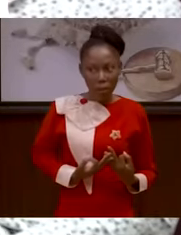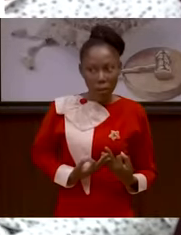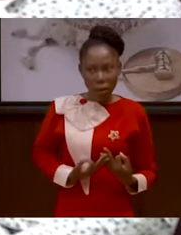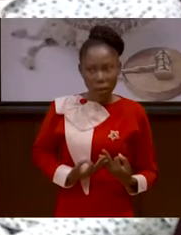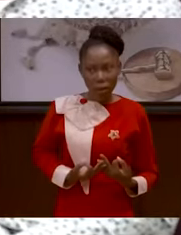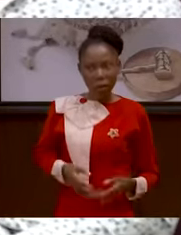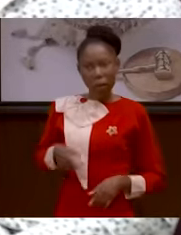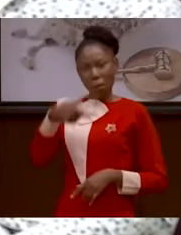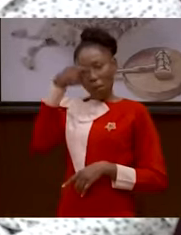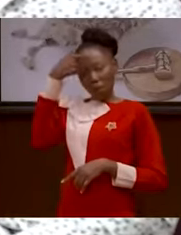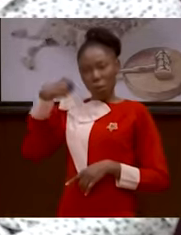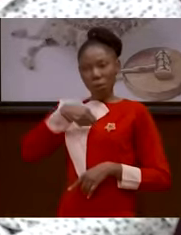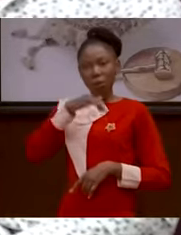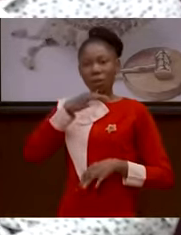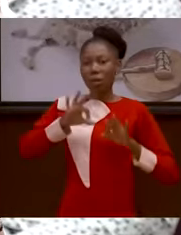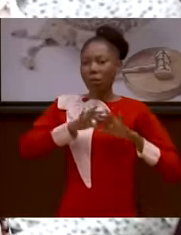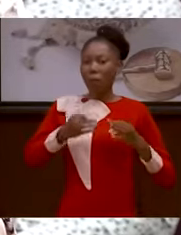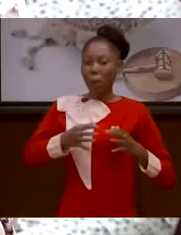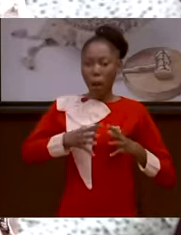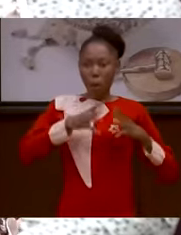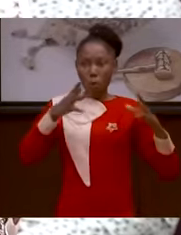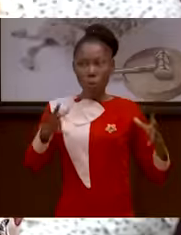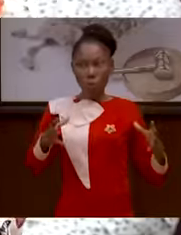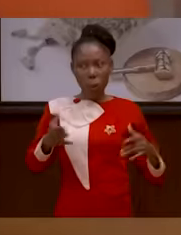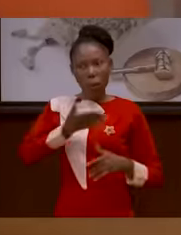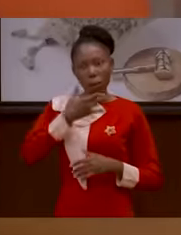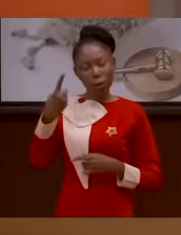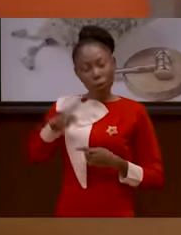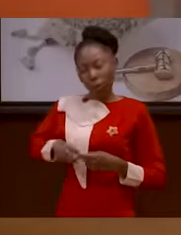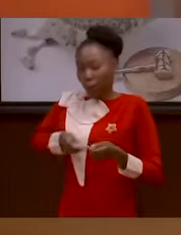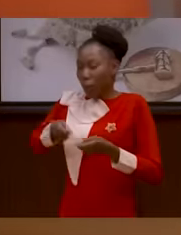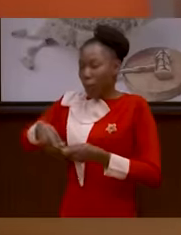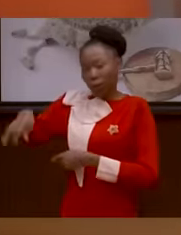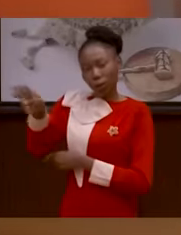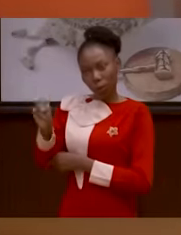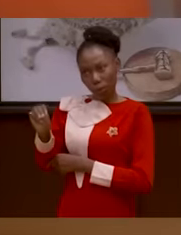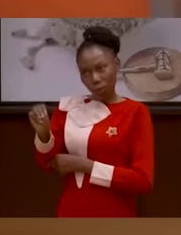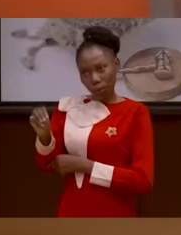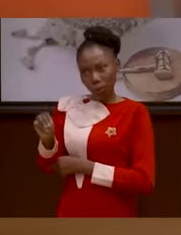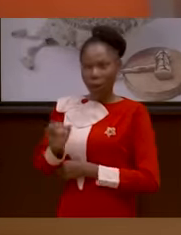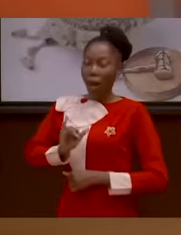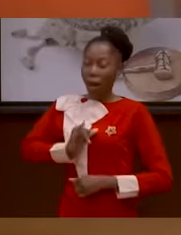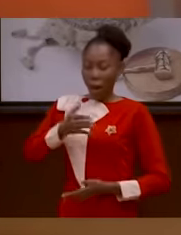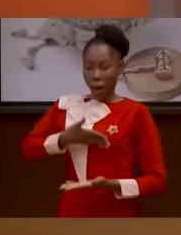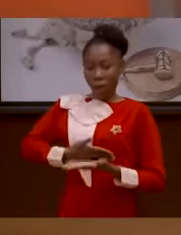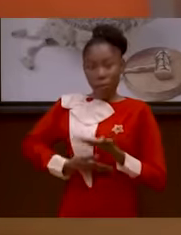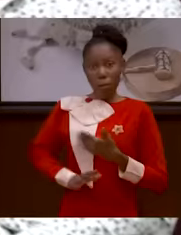from plenty family, I should manage what I'm seeing there. I gave birth.